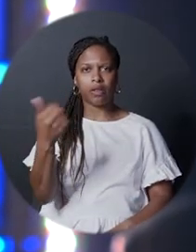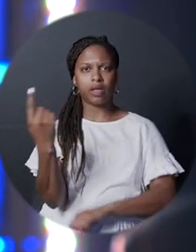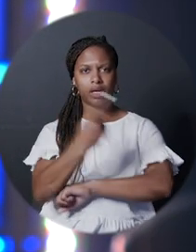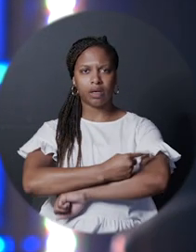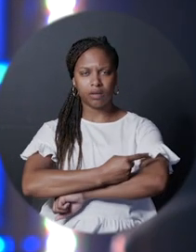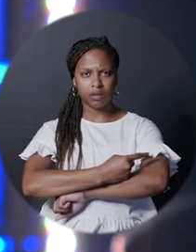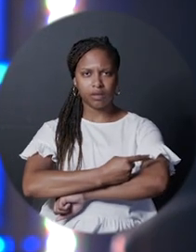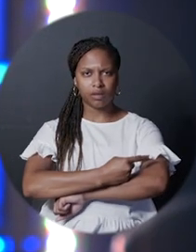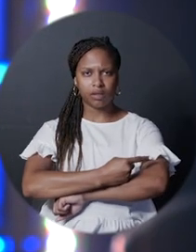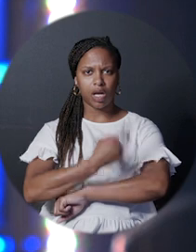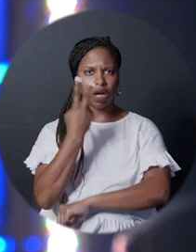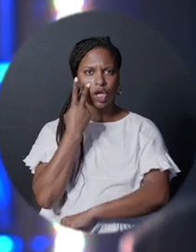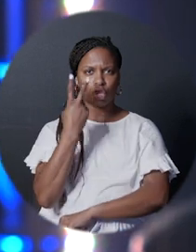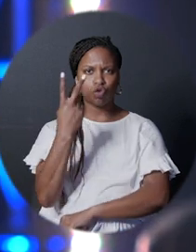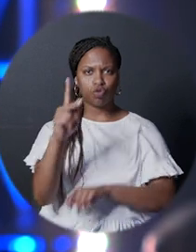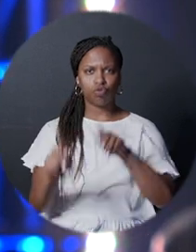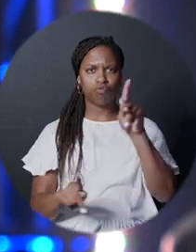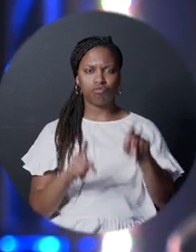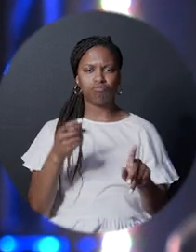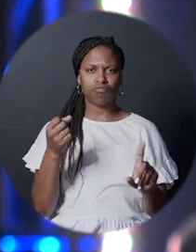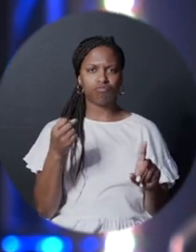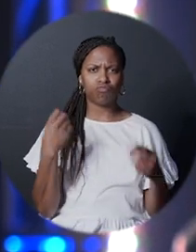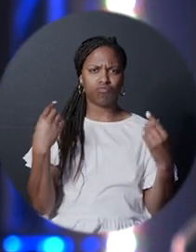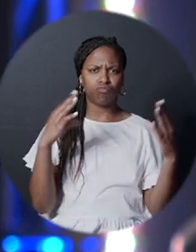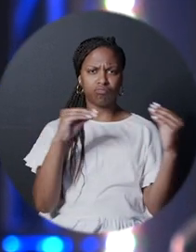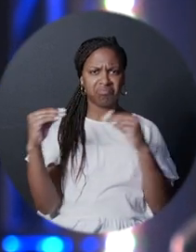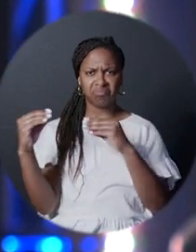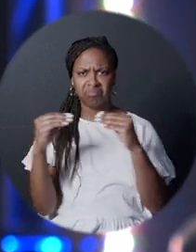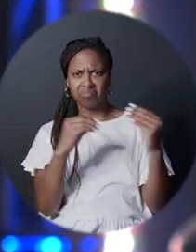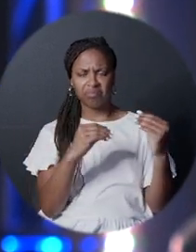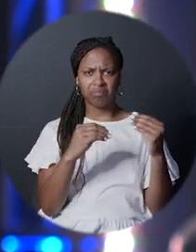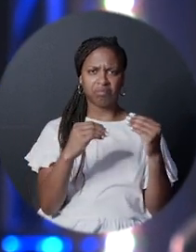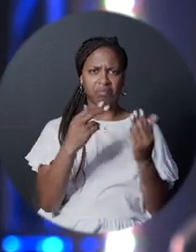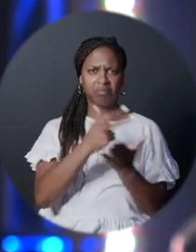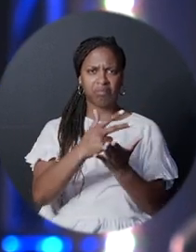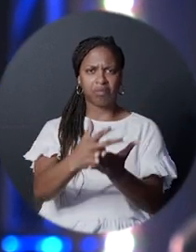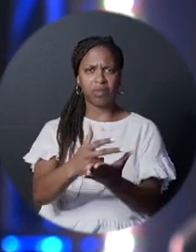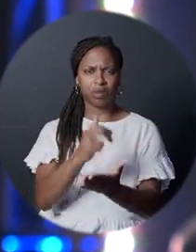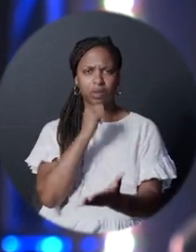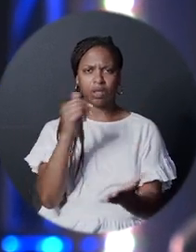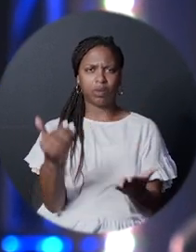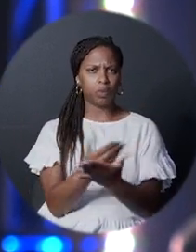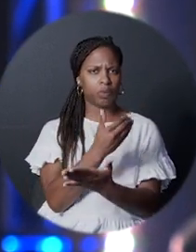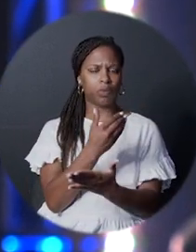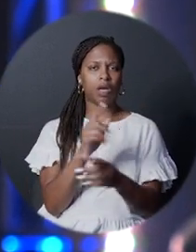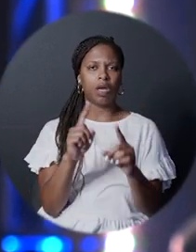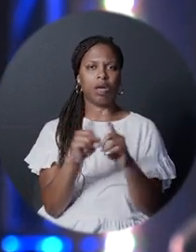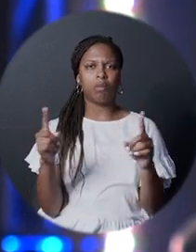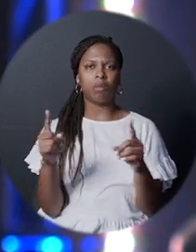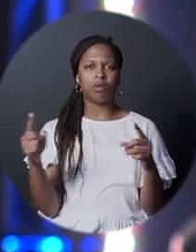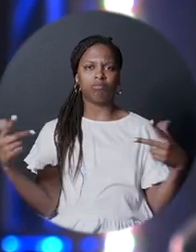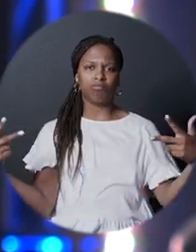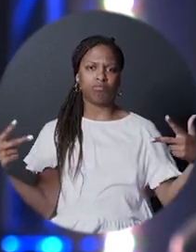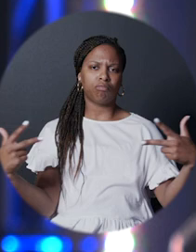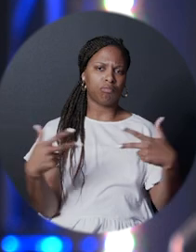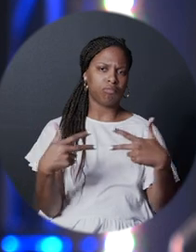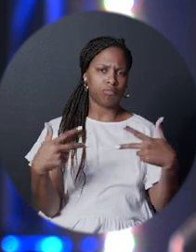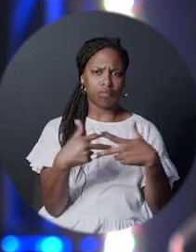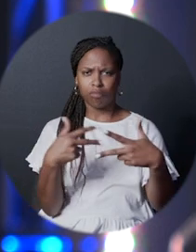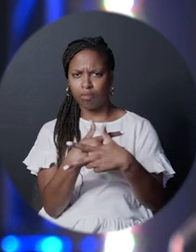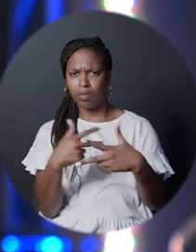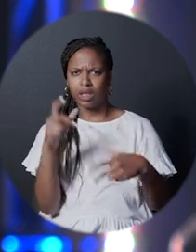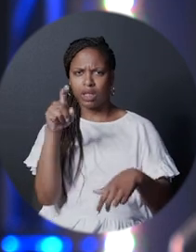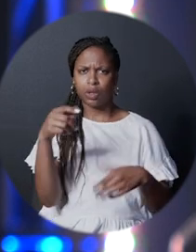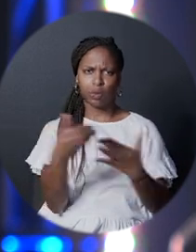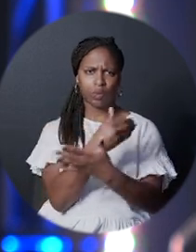I was watching Instagram the other day. I saw two people arguing in the parking lot. The cars were not new. But yet they were